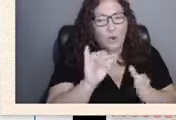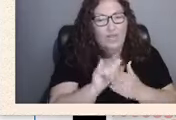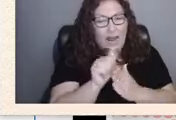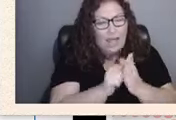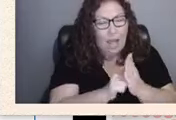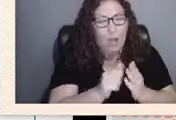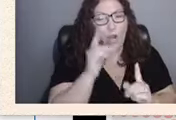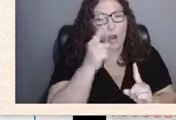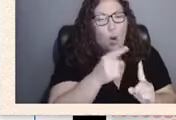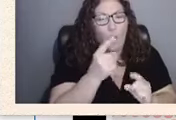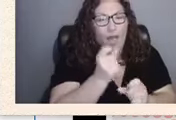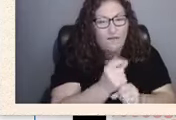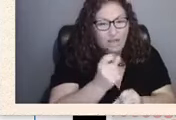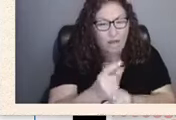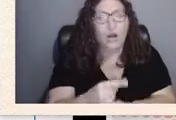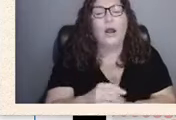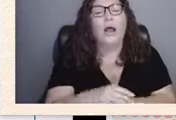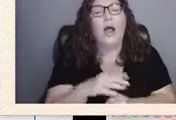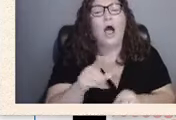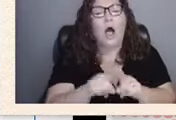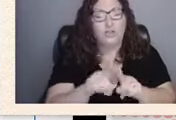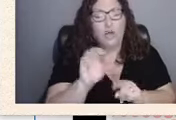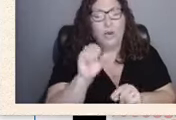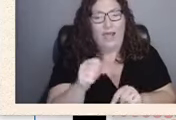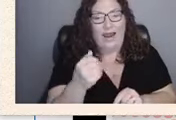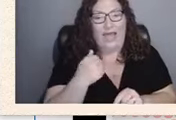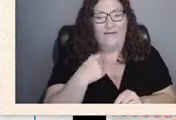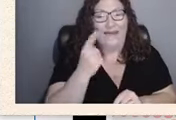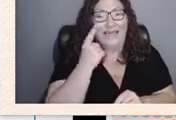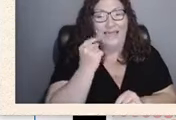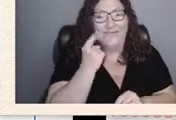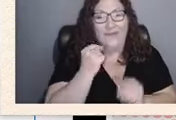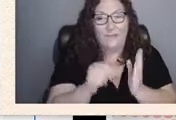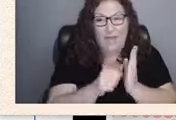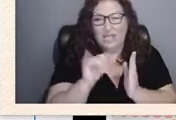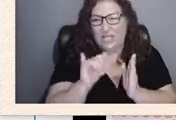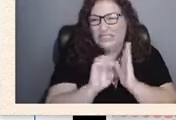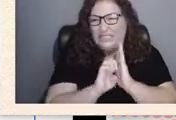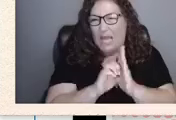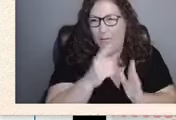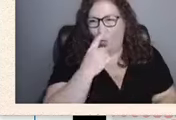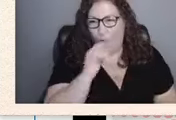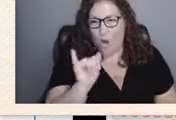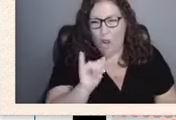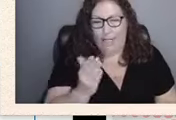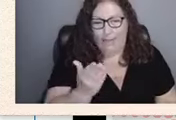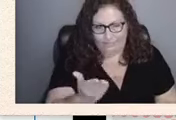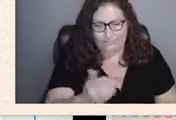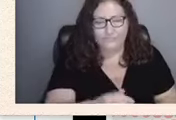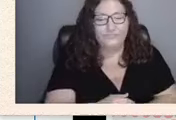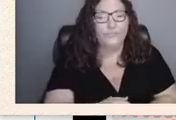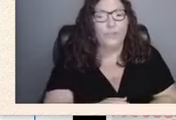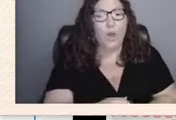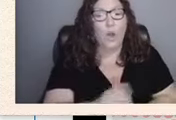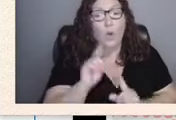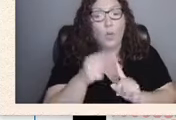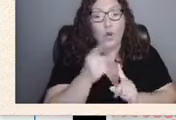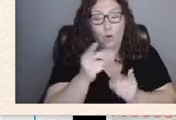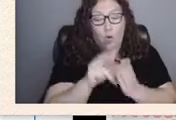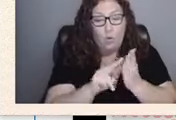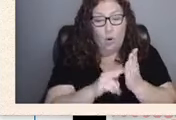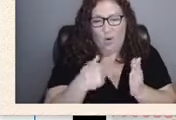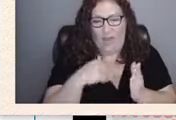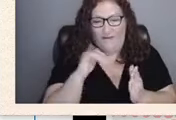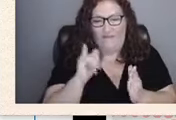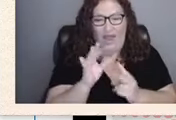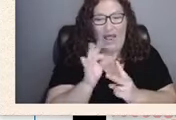year. But they can also launch a gifting page. So this is kind of an example of what it would look like. But when you enroll, you have that option to